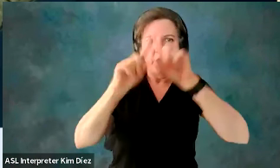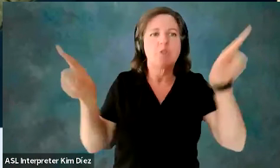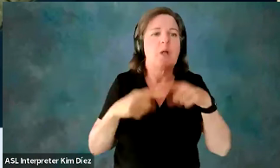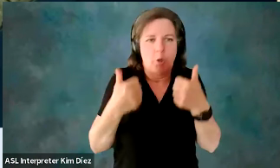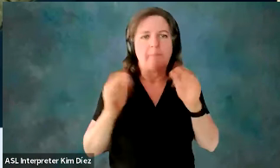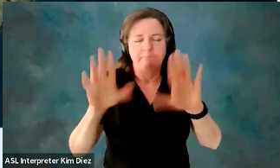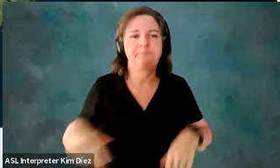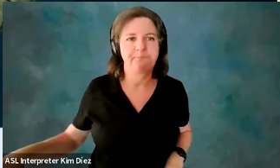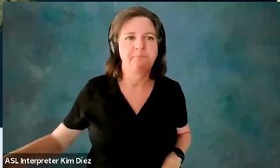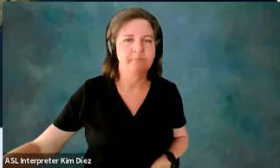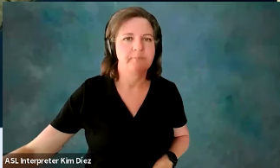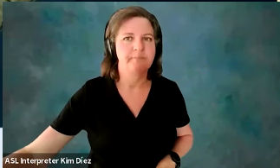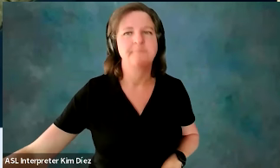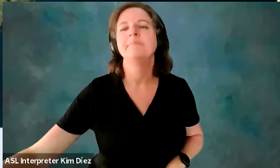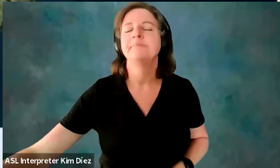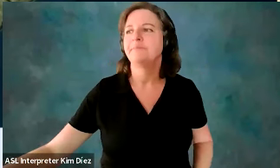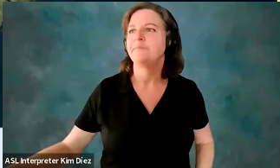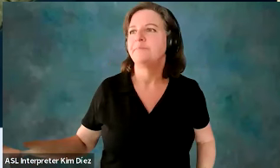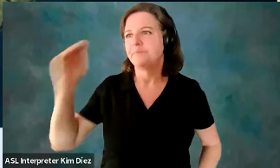Here we go. We're all set.